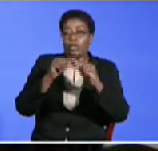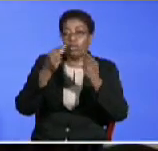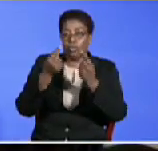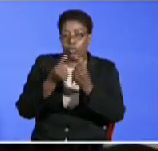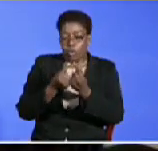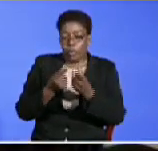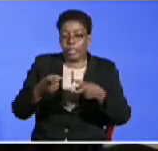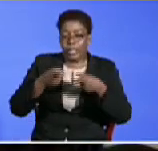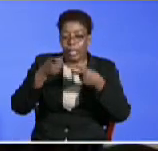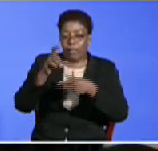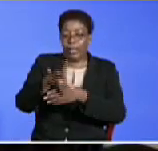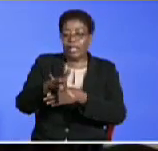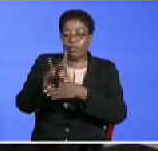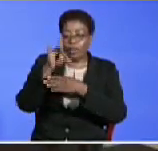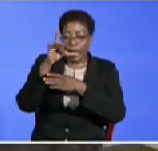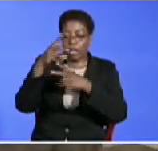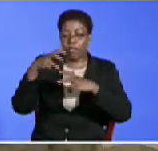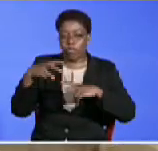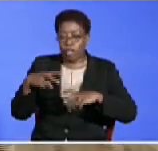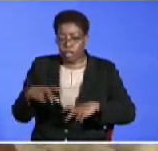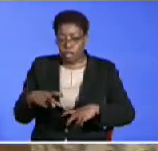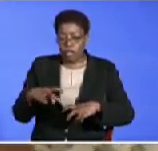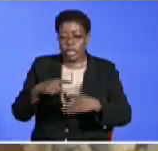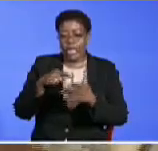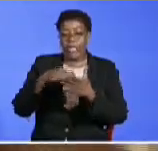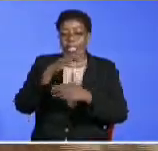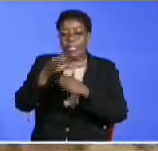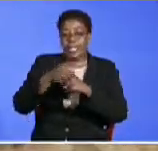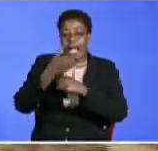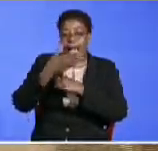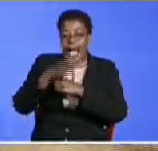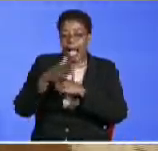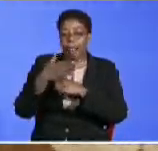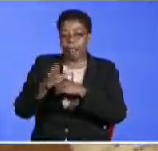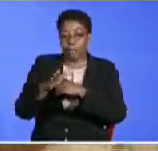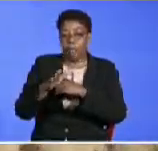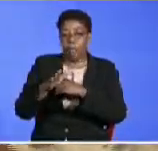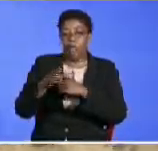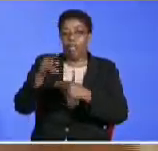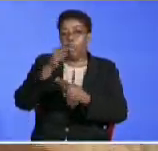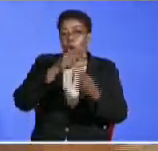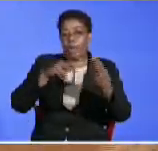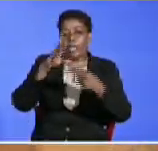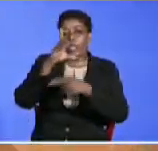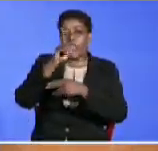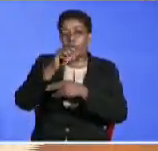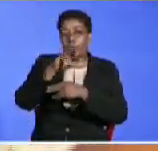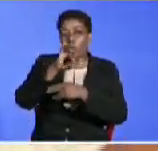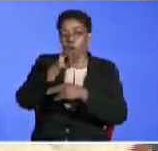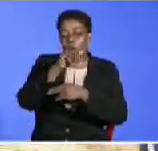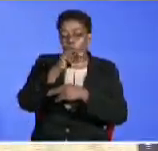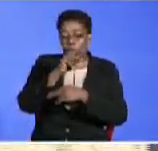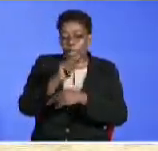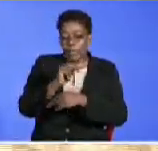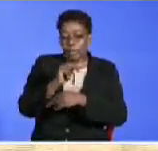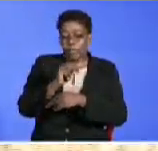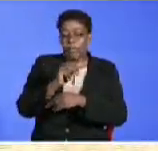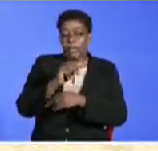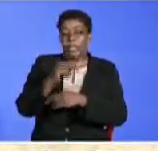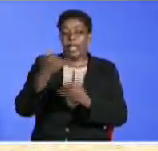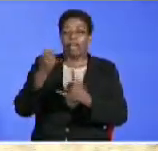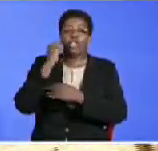its findings in mid-September of this year following the devastating blow of Hurricane Dorian. Director of the Nature